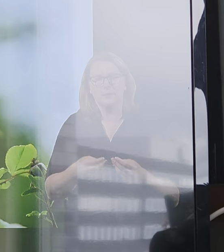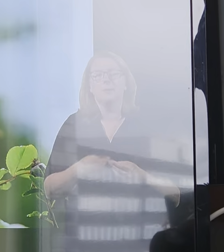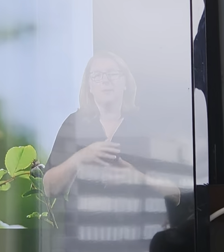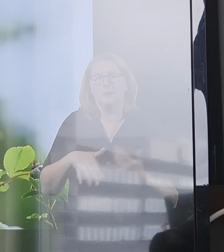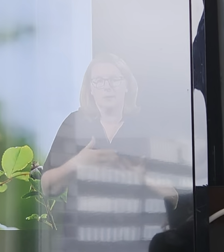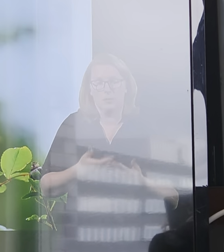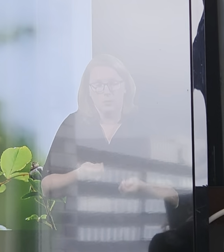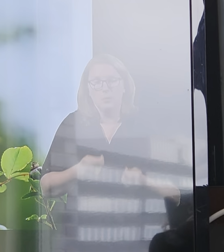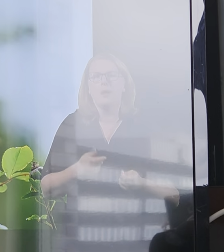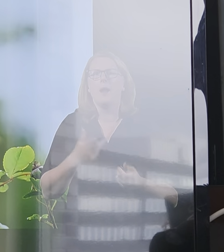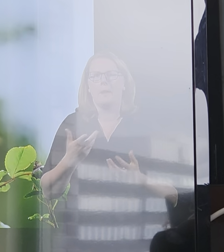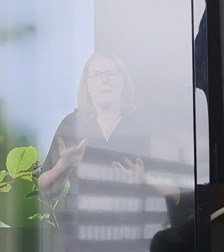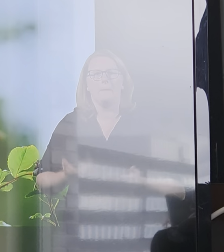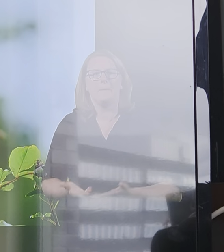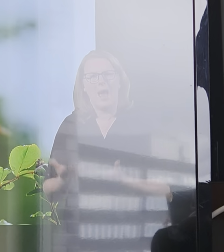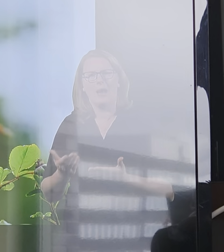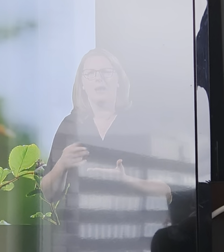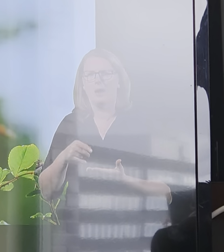delicious.